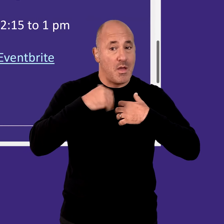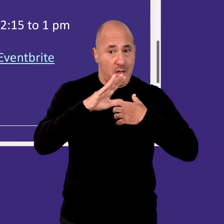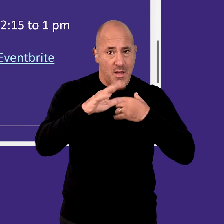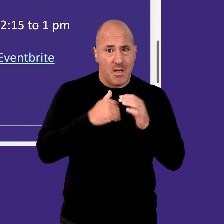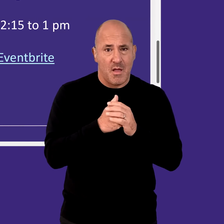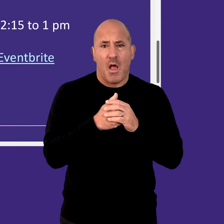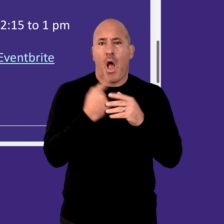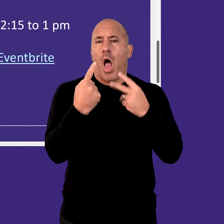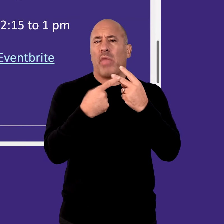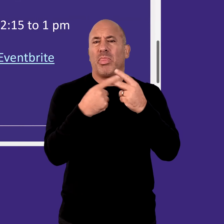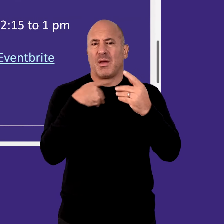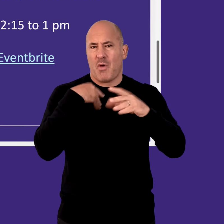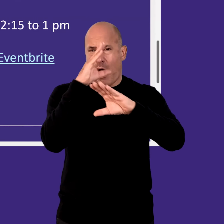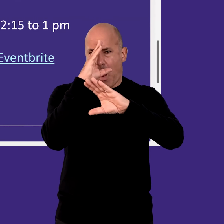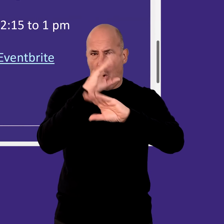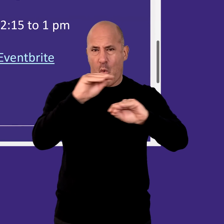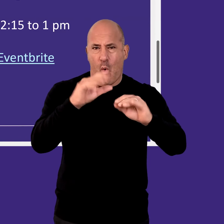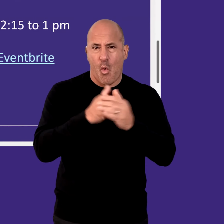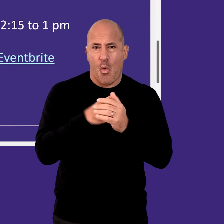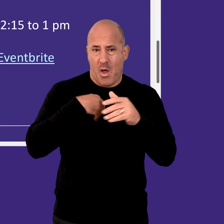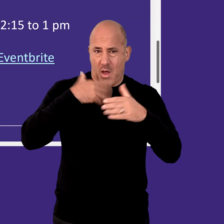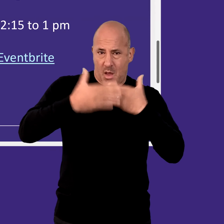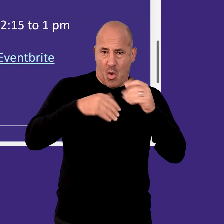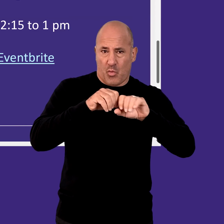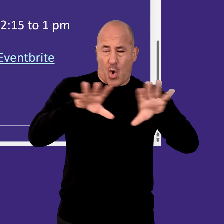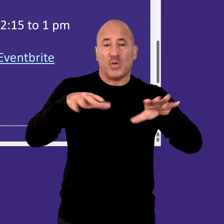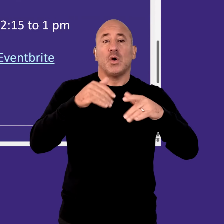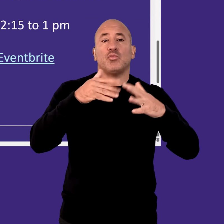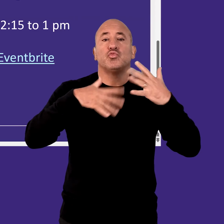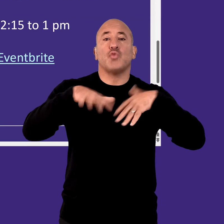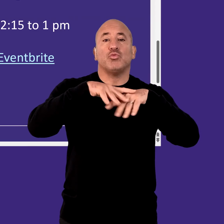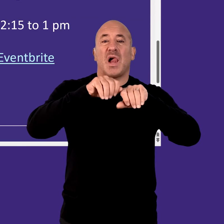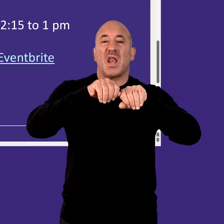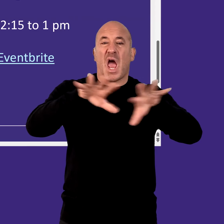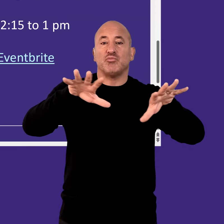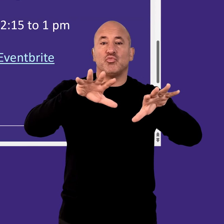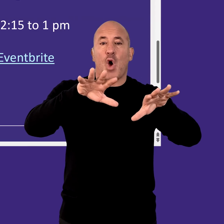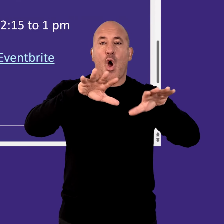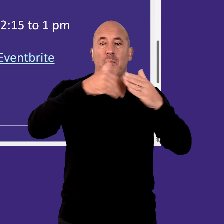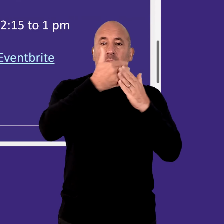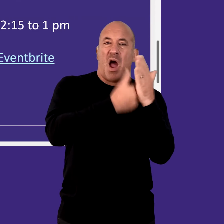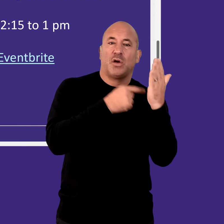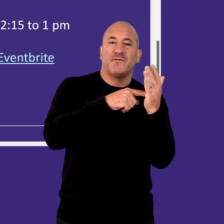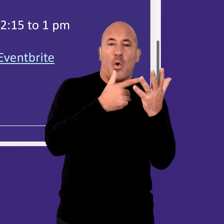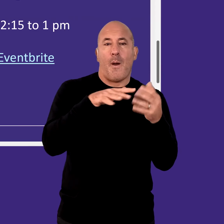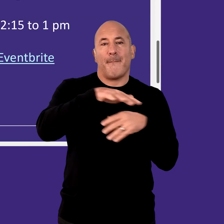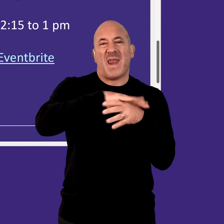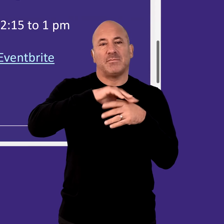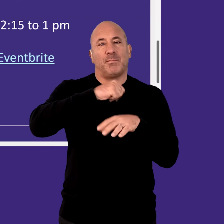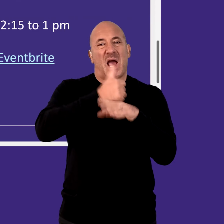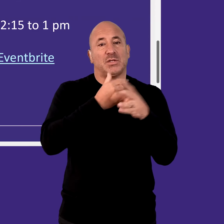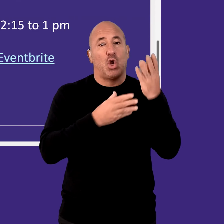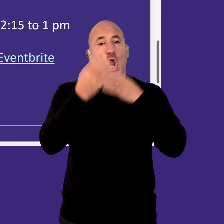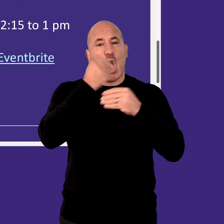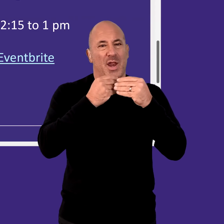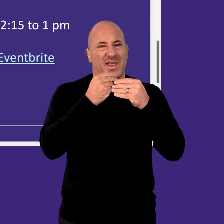And then if that's something you're interested in. And then the other thing we wanted to let you know is that we're in the process of launching